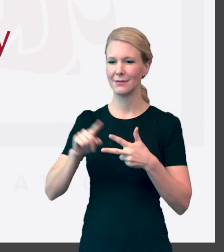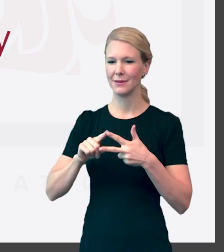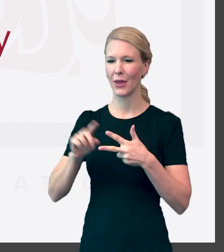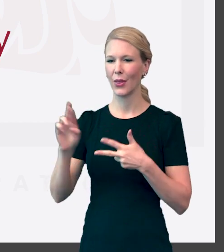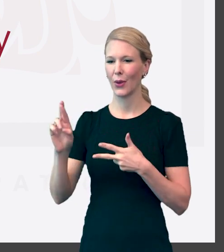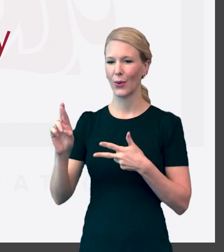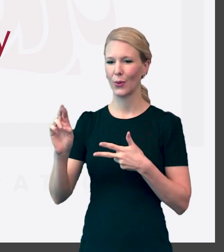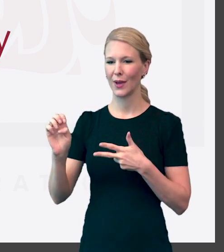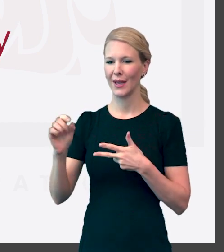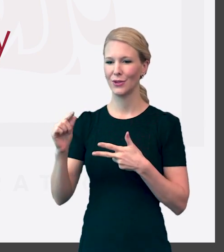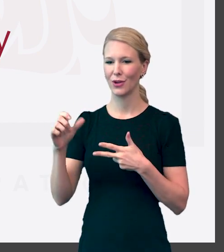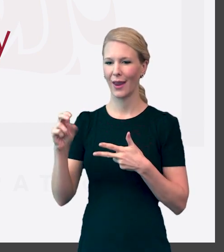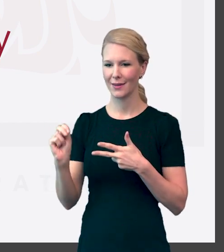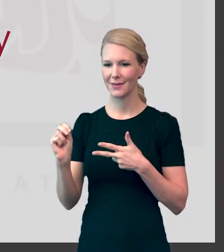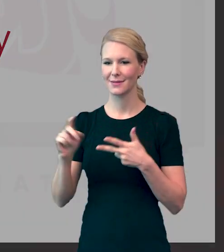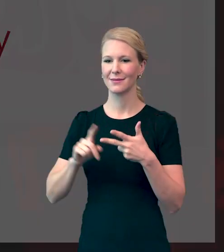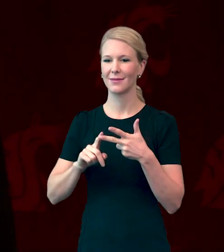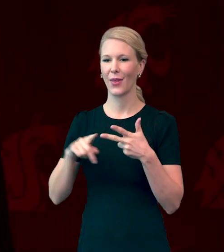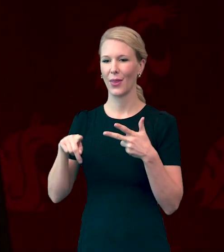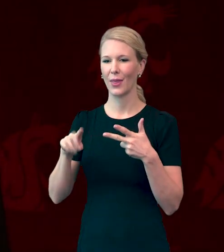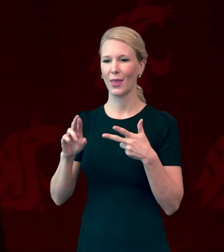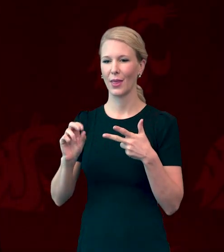Provost, and the President.